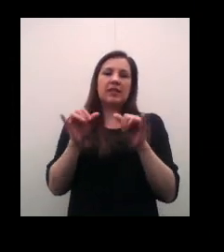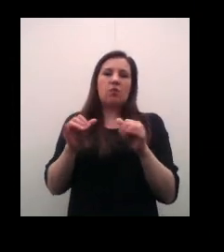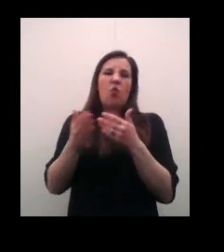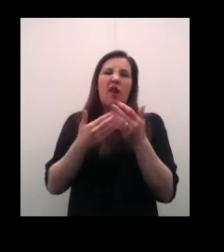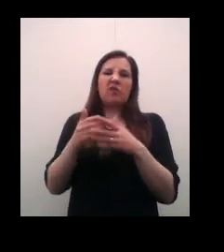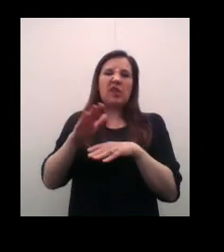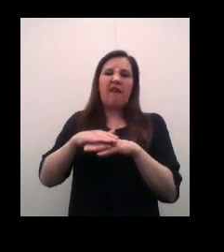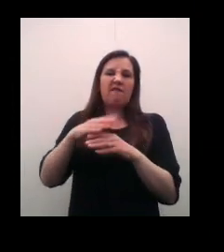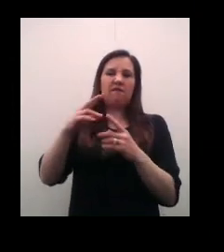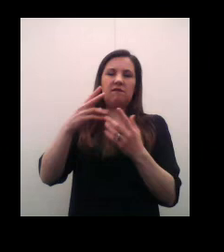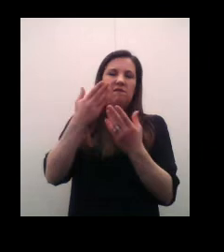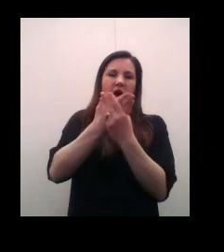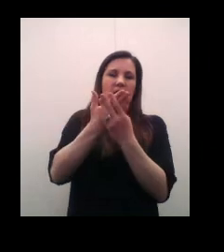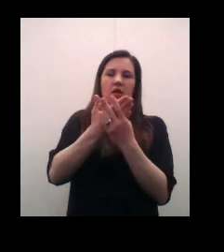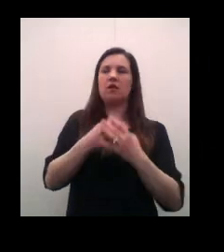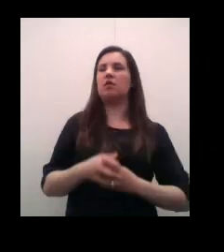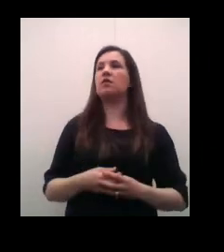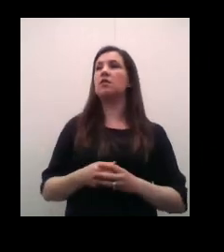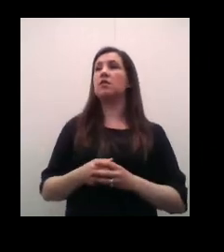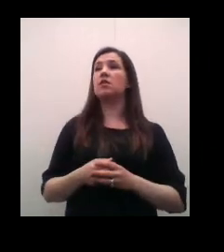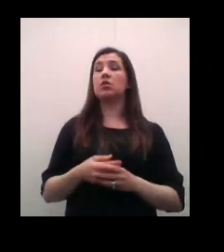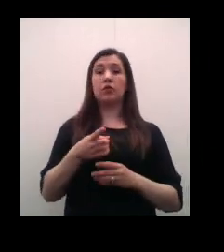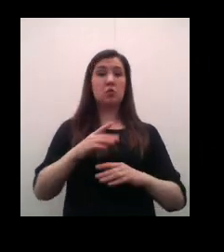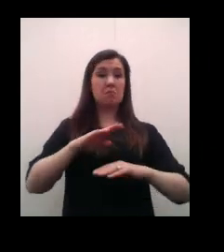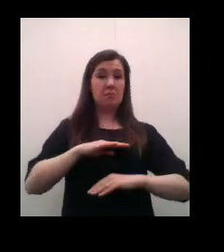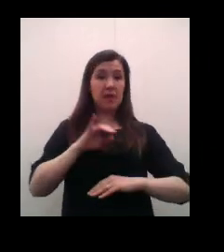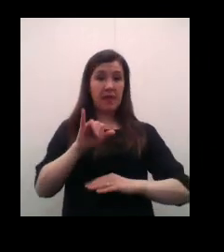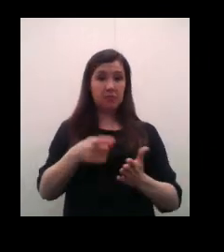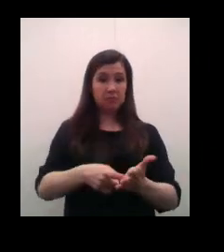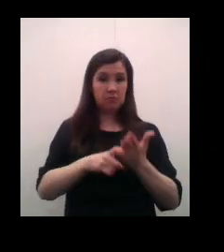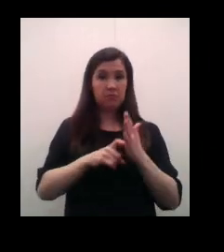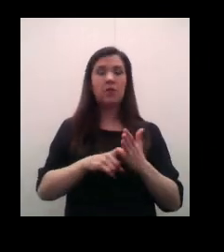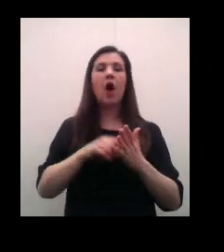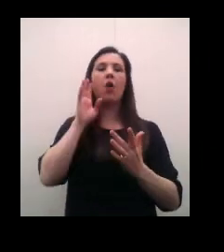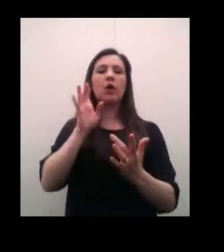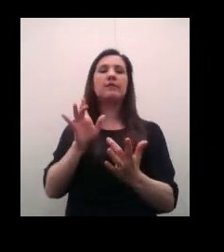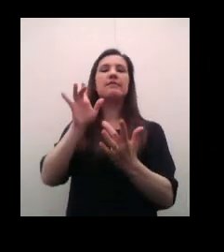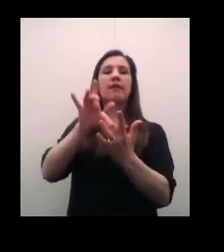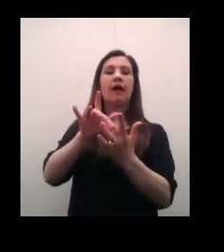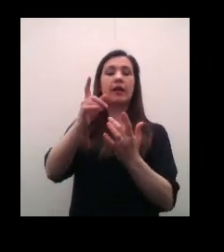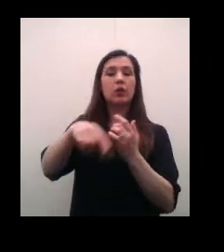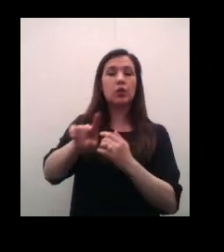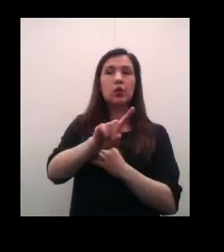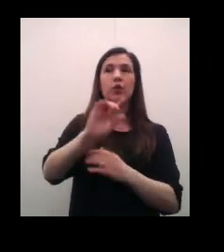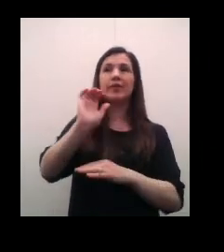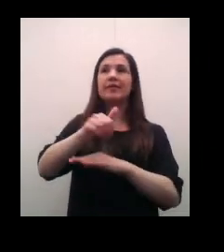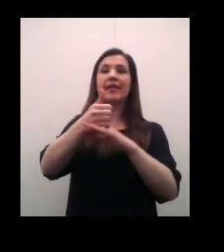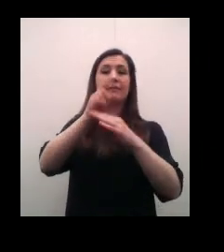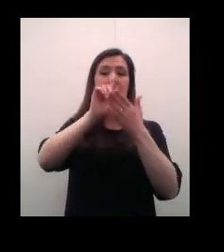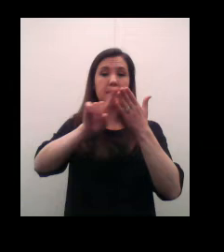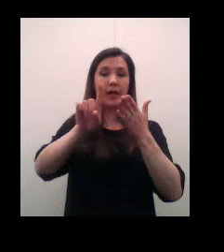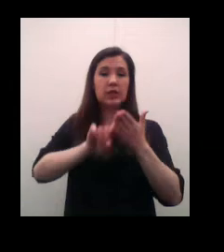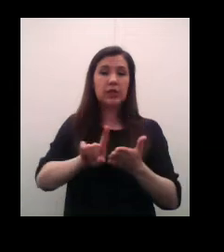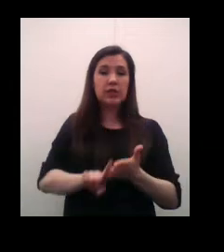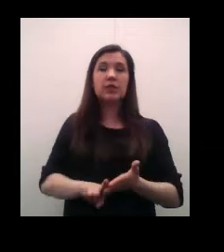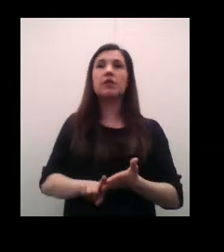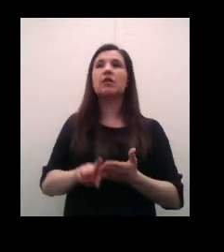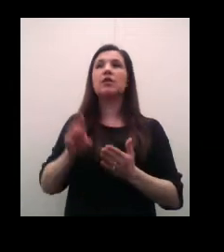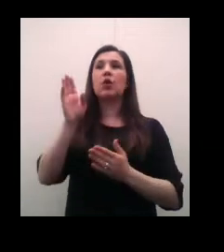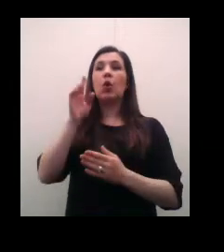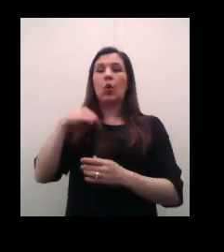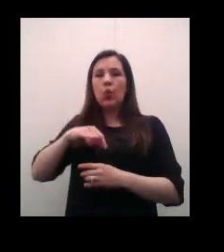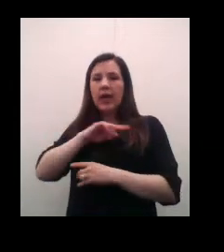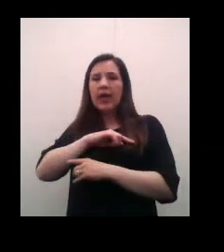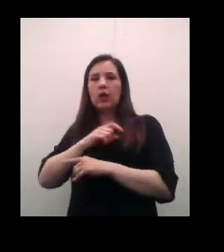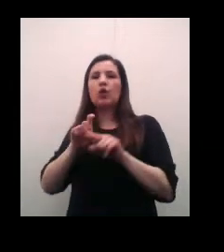So homeowners that meet that criteria, we will contact you to set up an inspection, so we will call